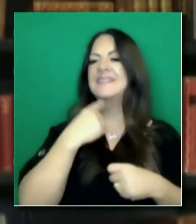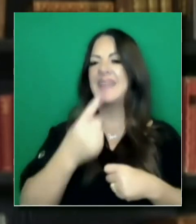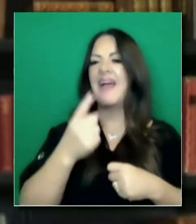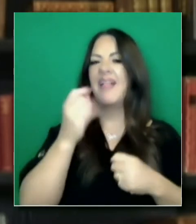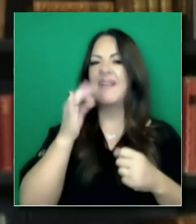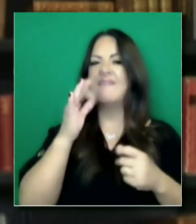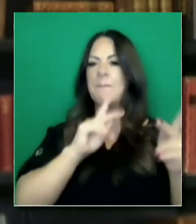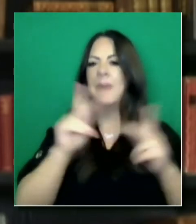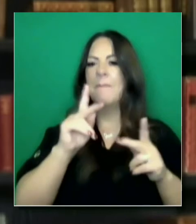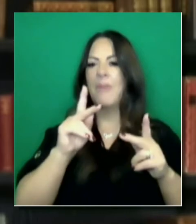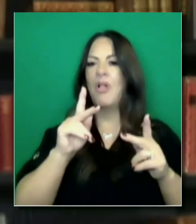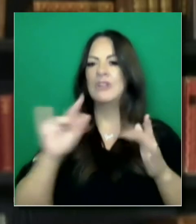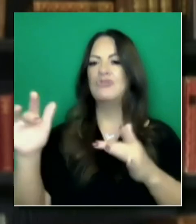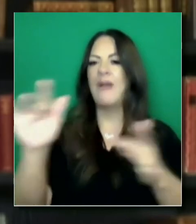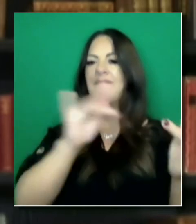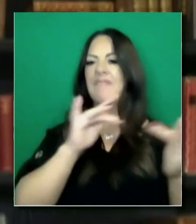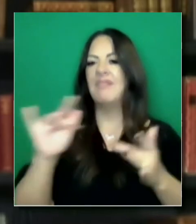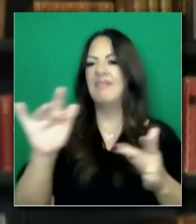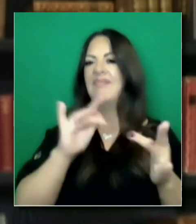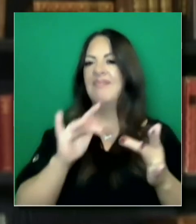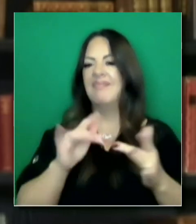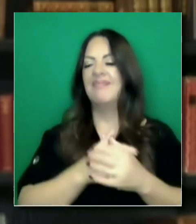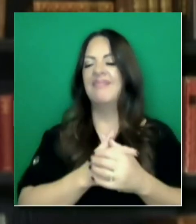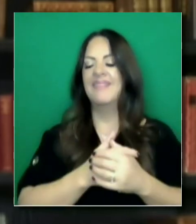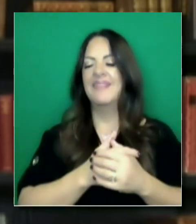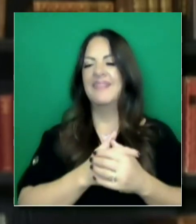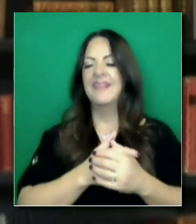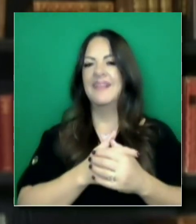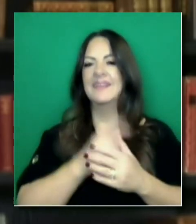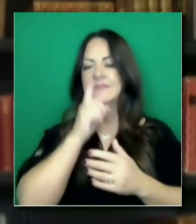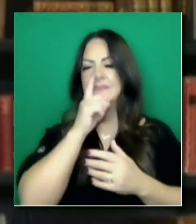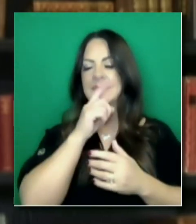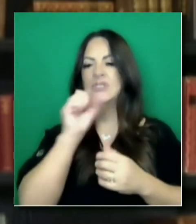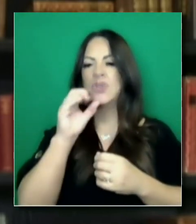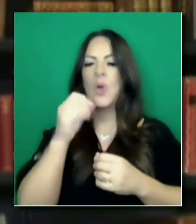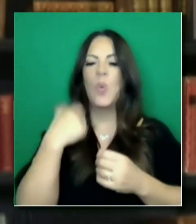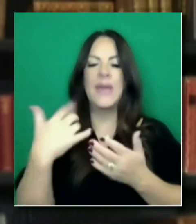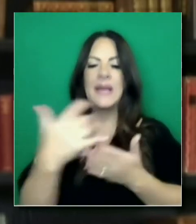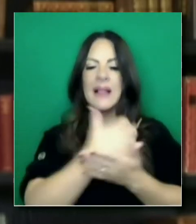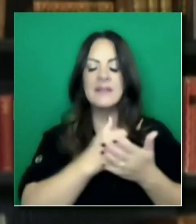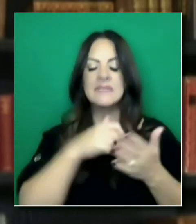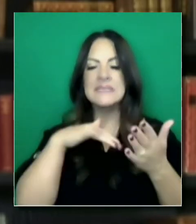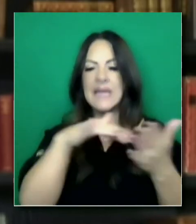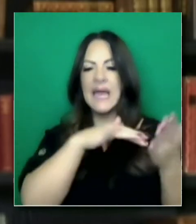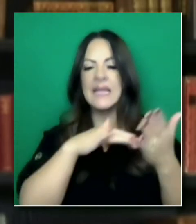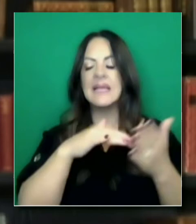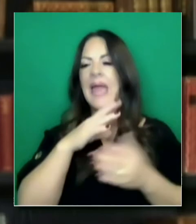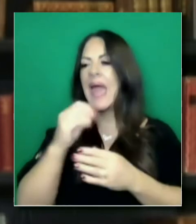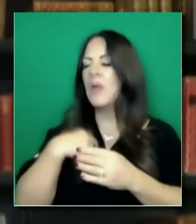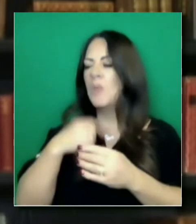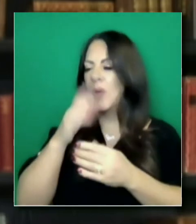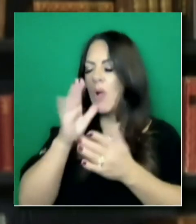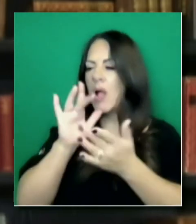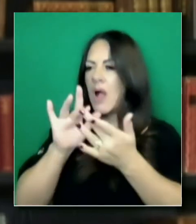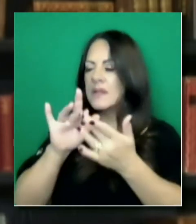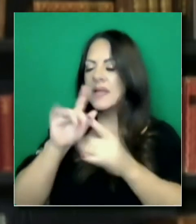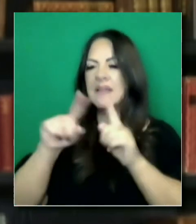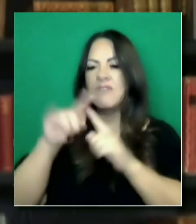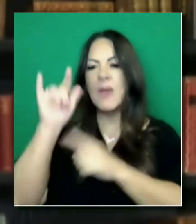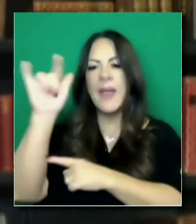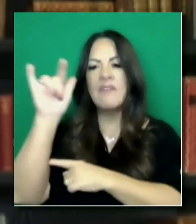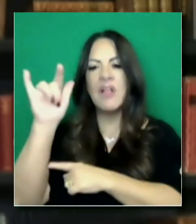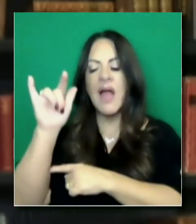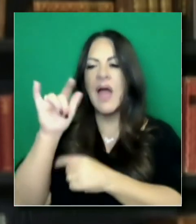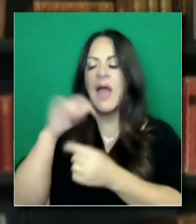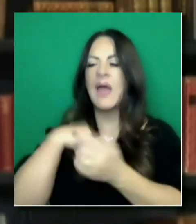more to example than the total number of passengers on airplanes nationwide that